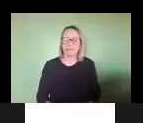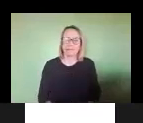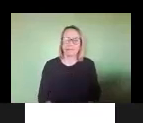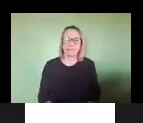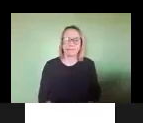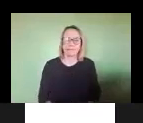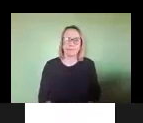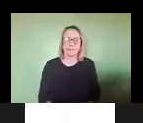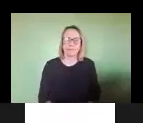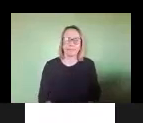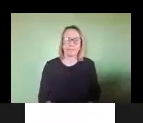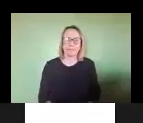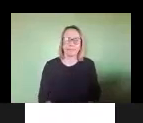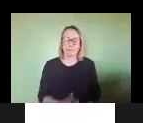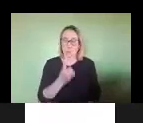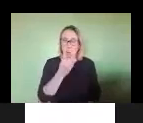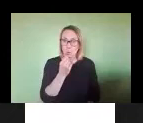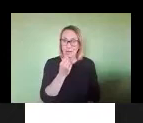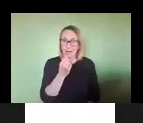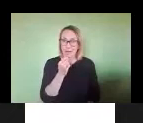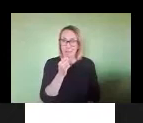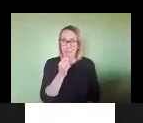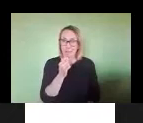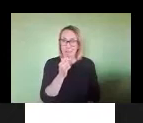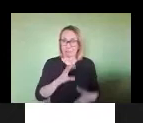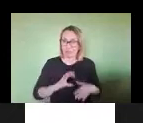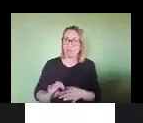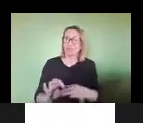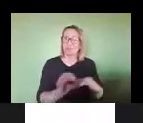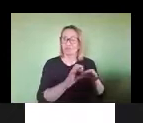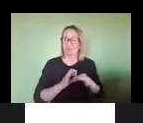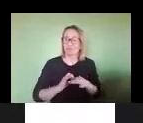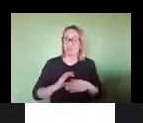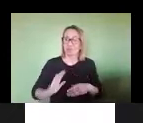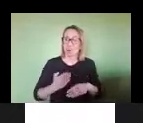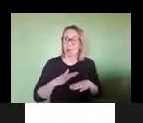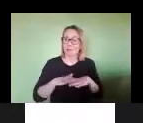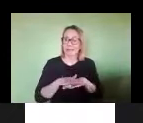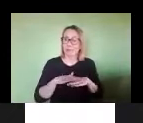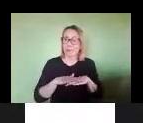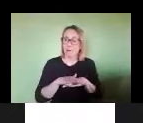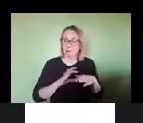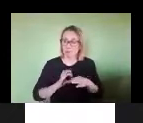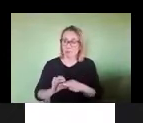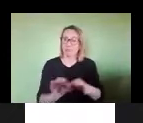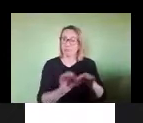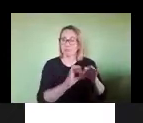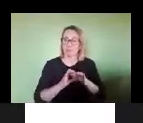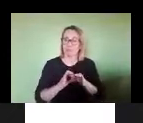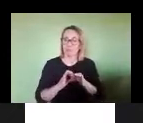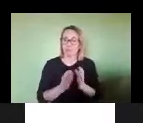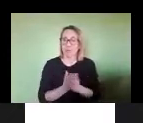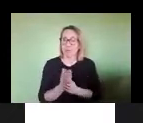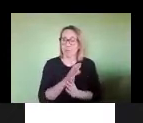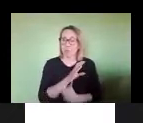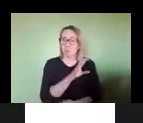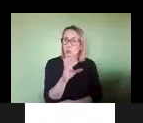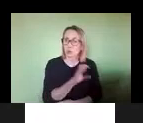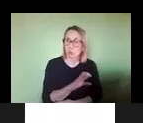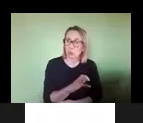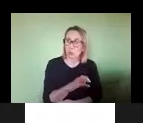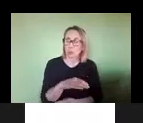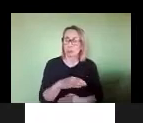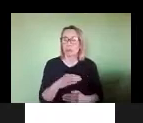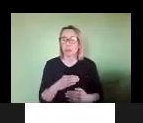To keep in touch with all networks through Zoom and through